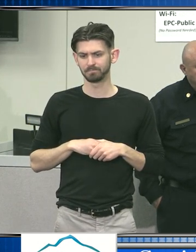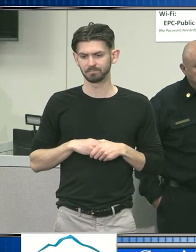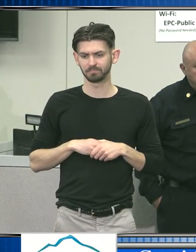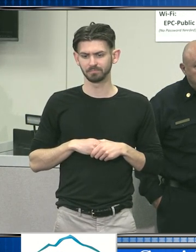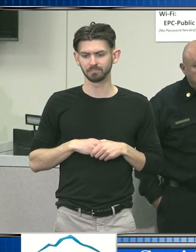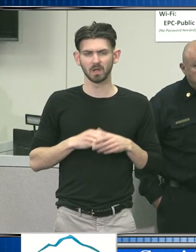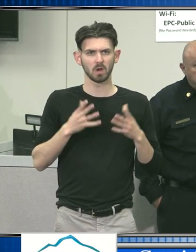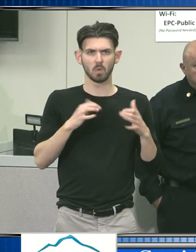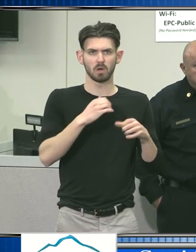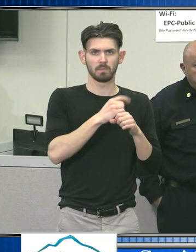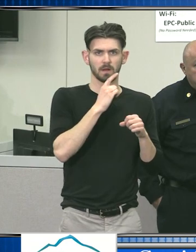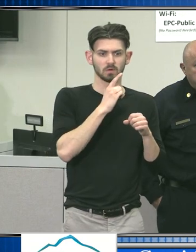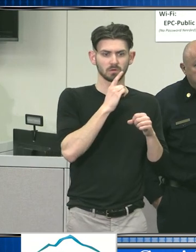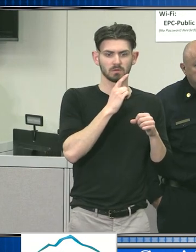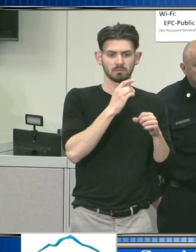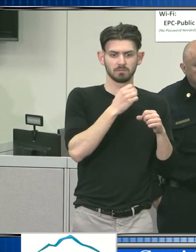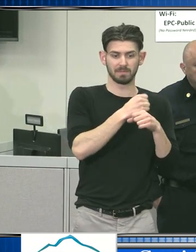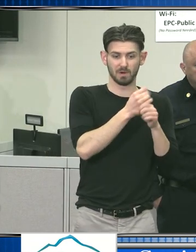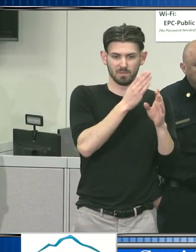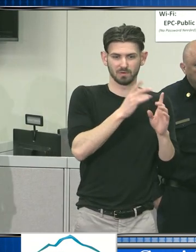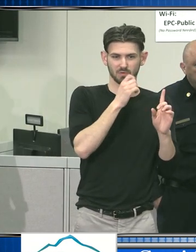are.